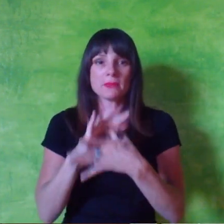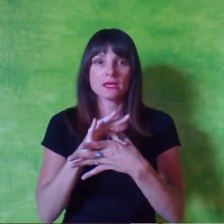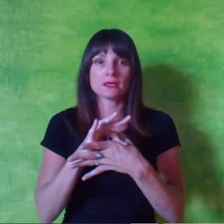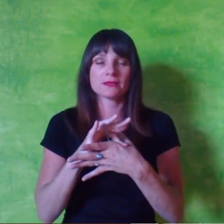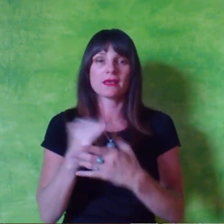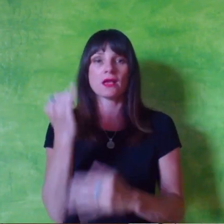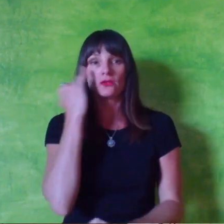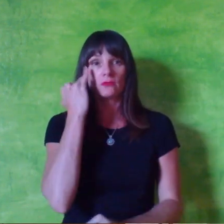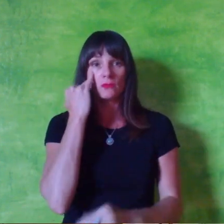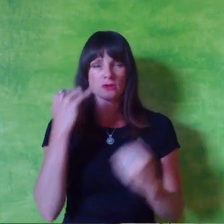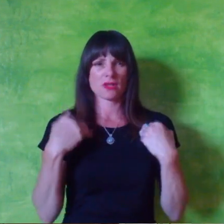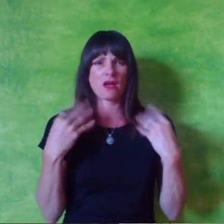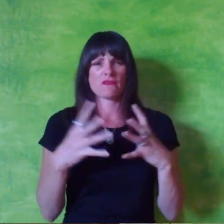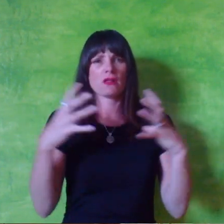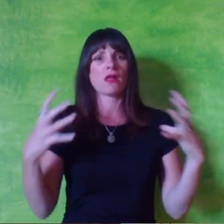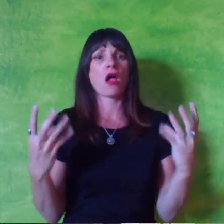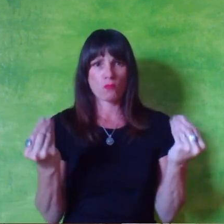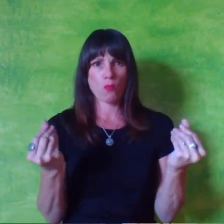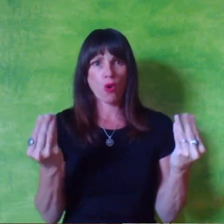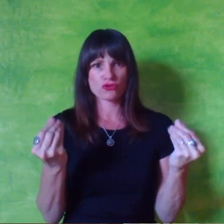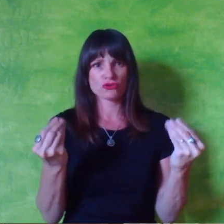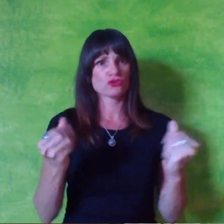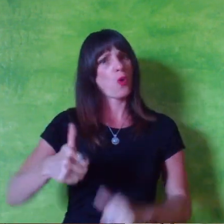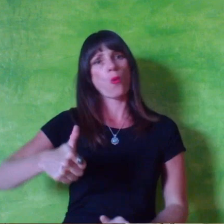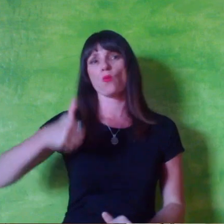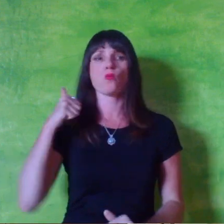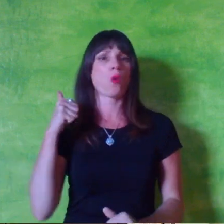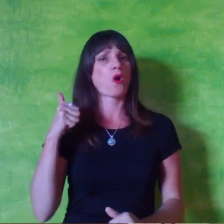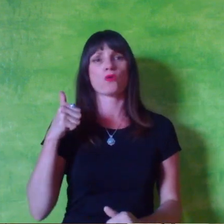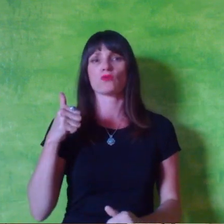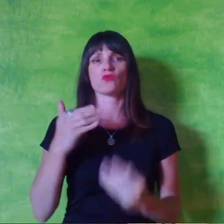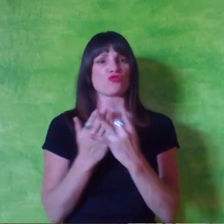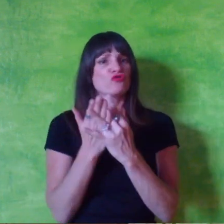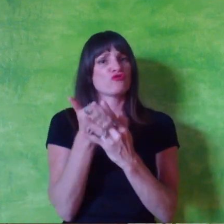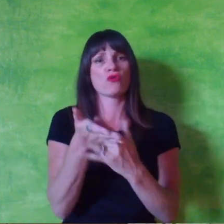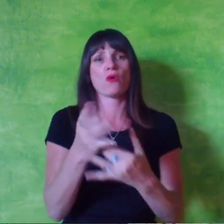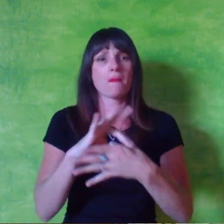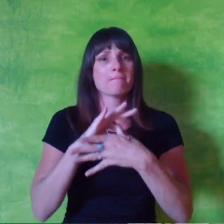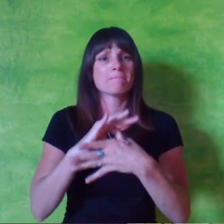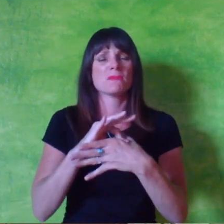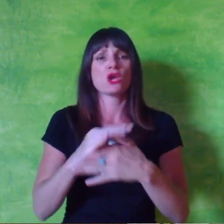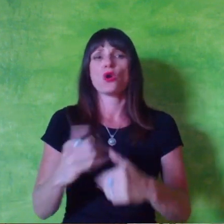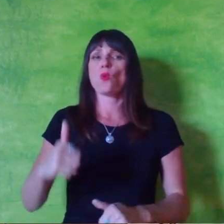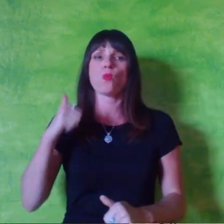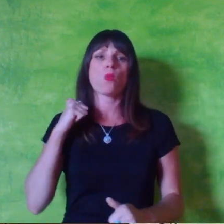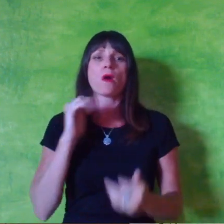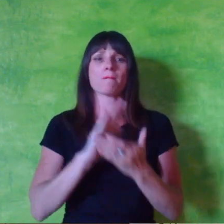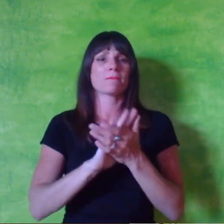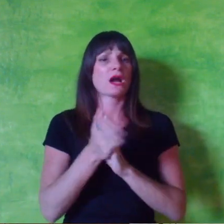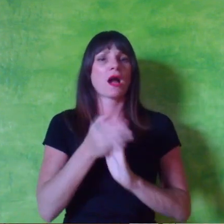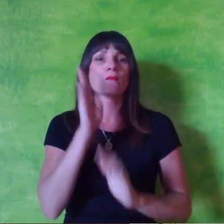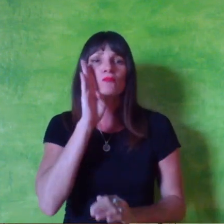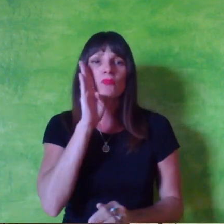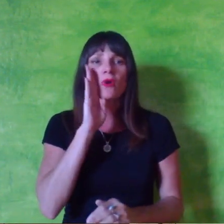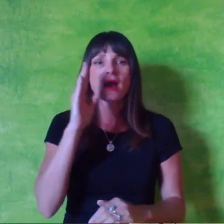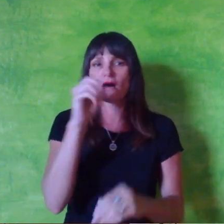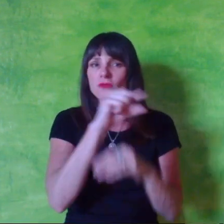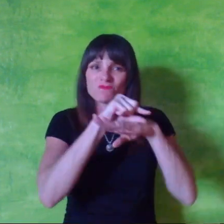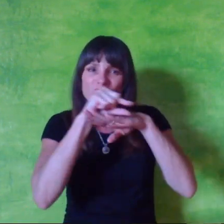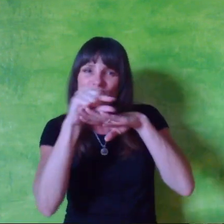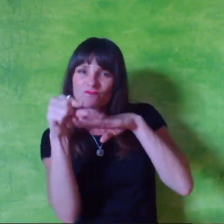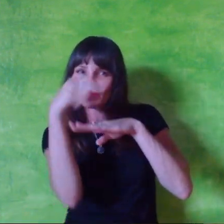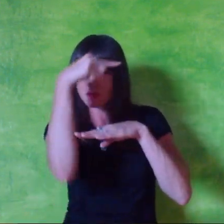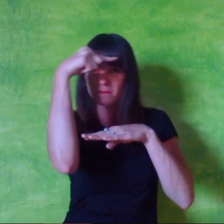flavor. A little bit of a browning action on the outside of the meat. So what I'm going to do is pop this in the freezer real quick.